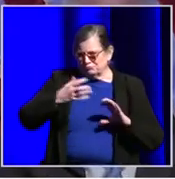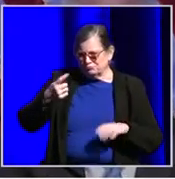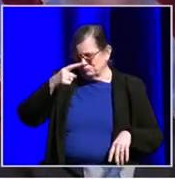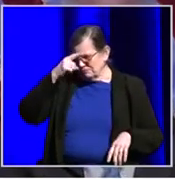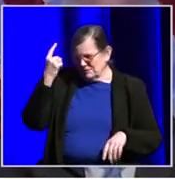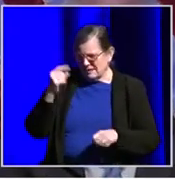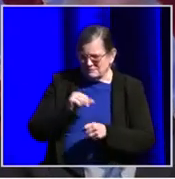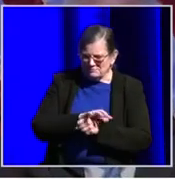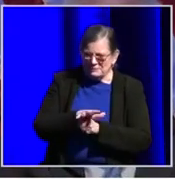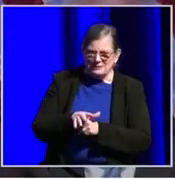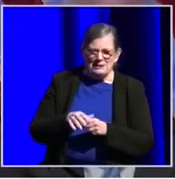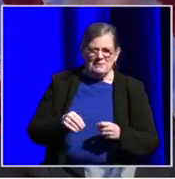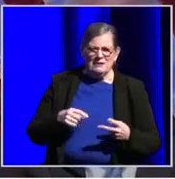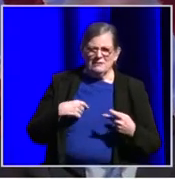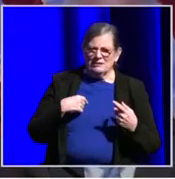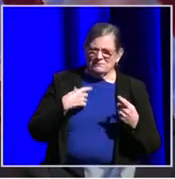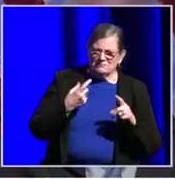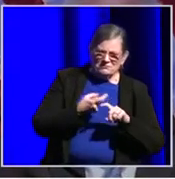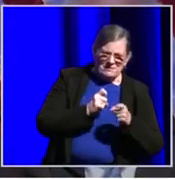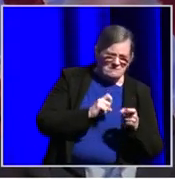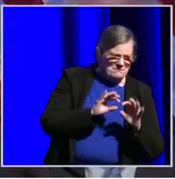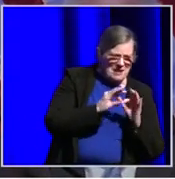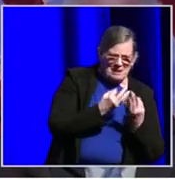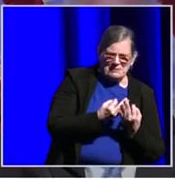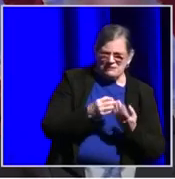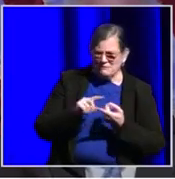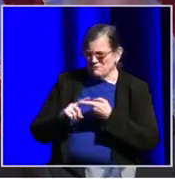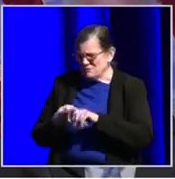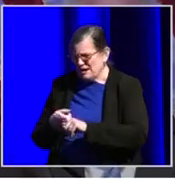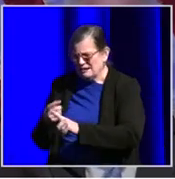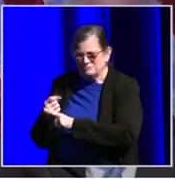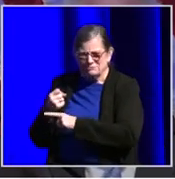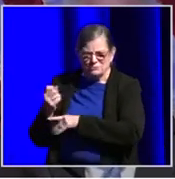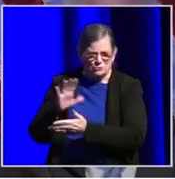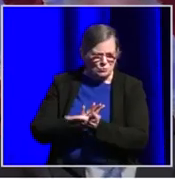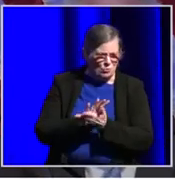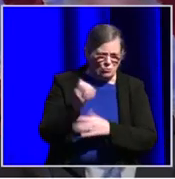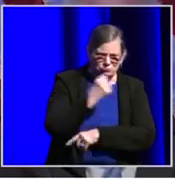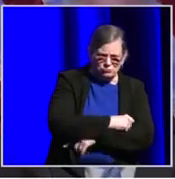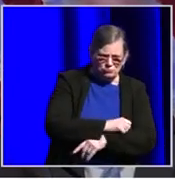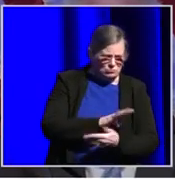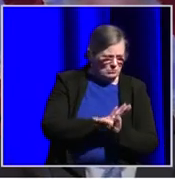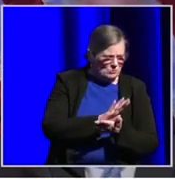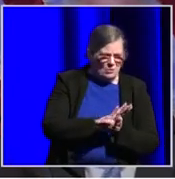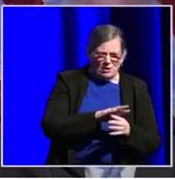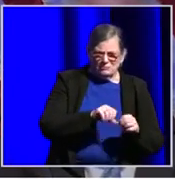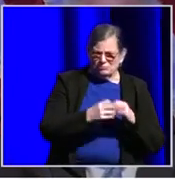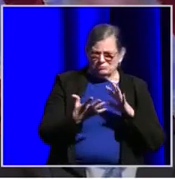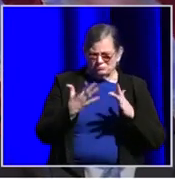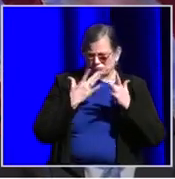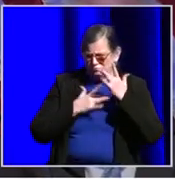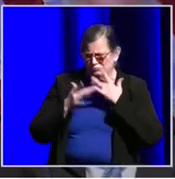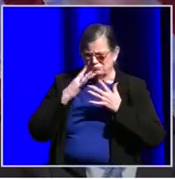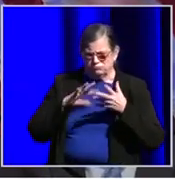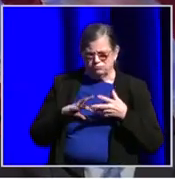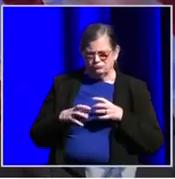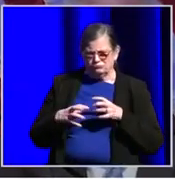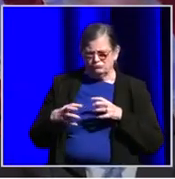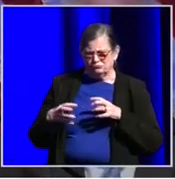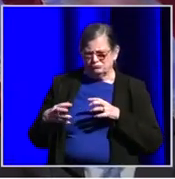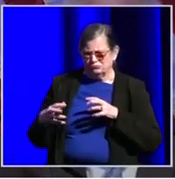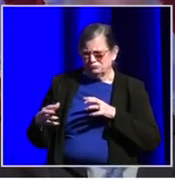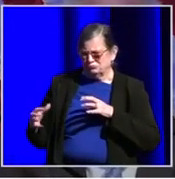and family, shut down our schools, and created new levels of uncertainty that we've never